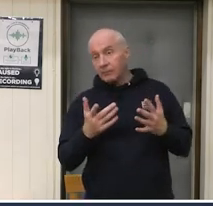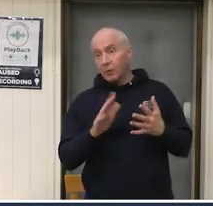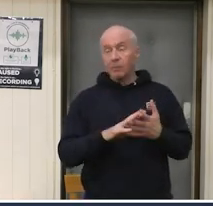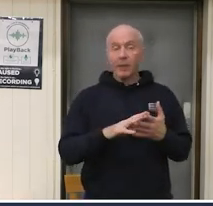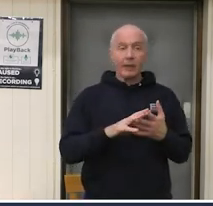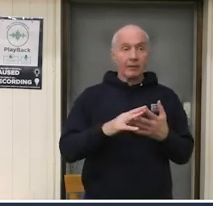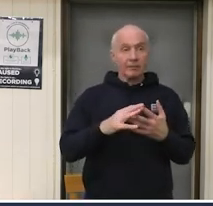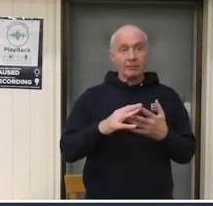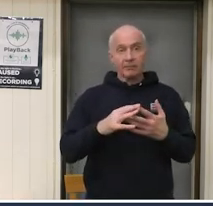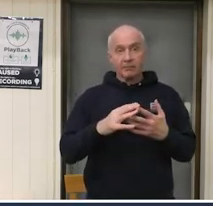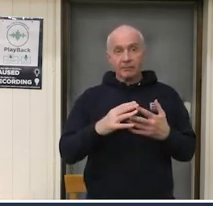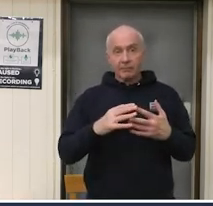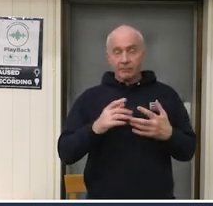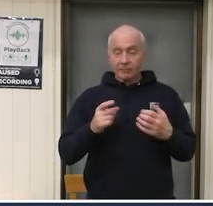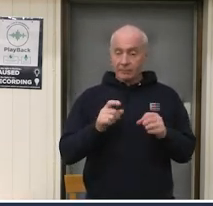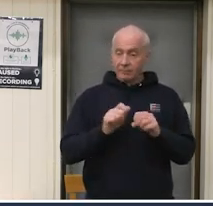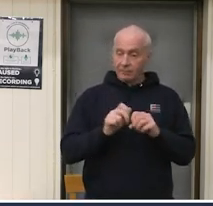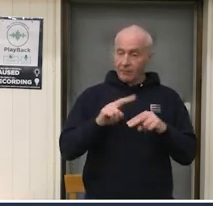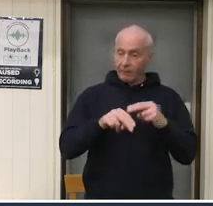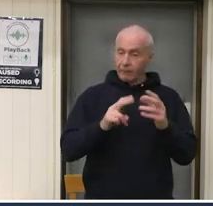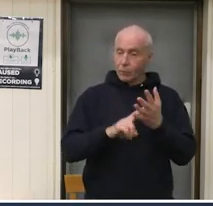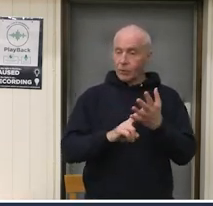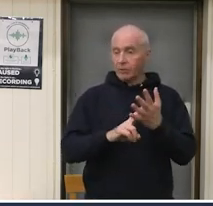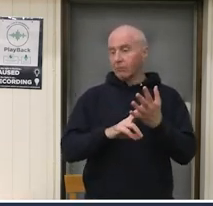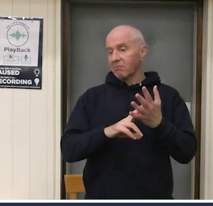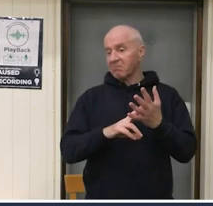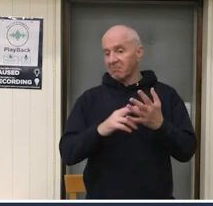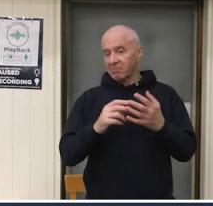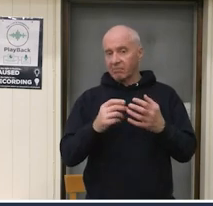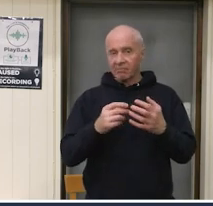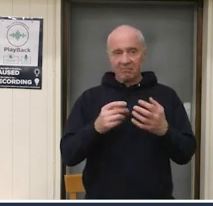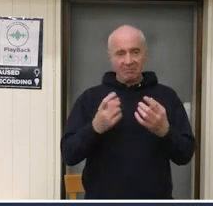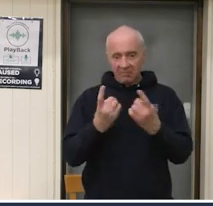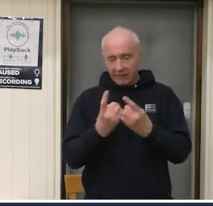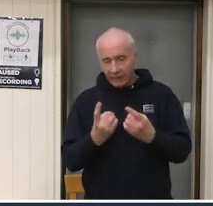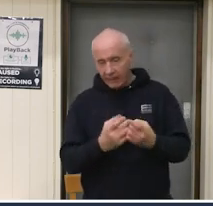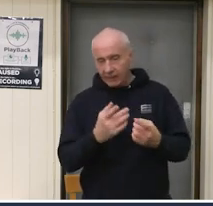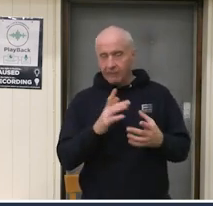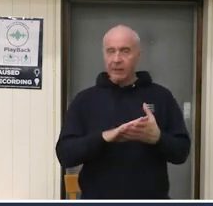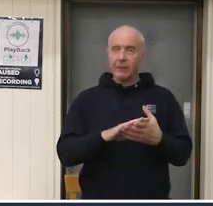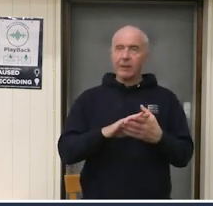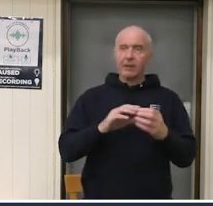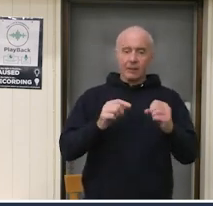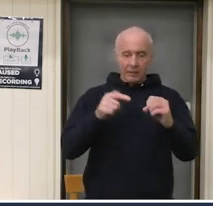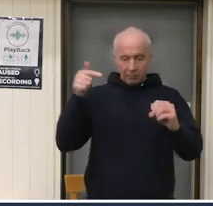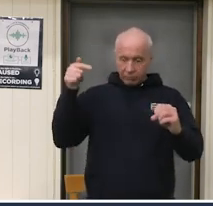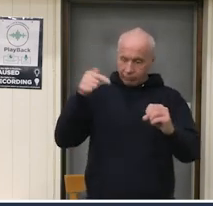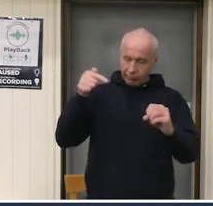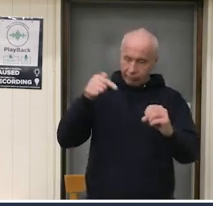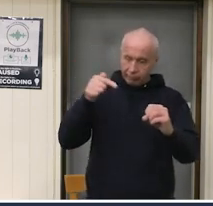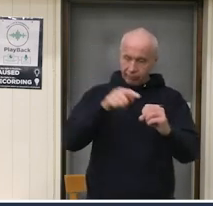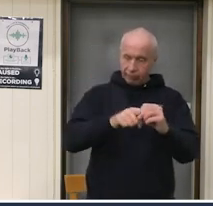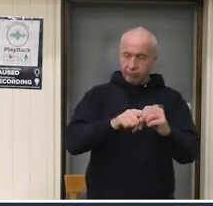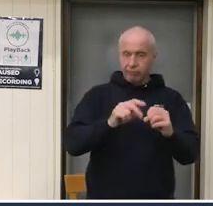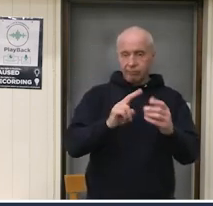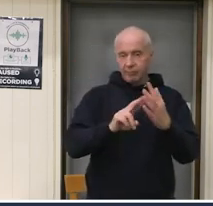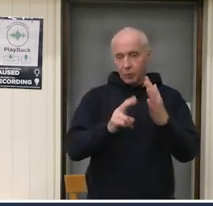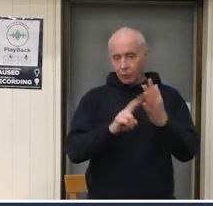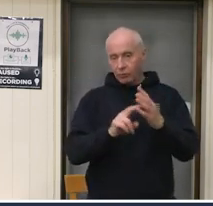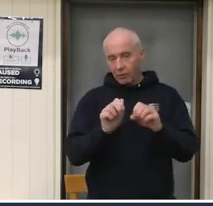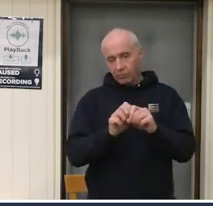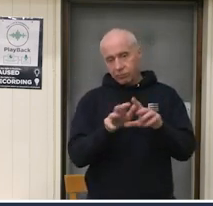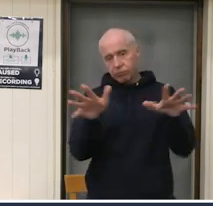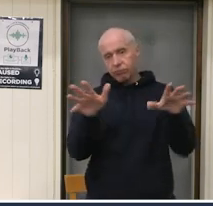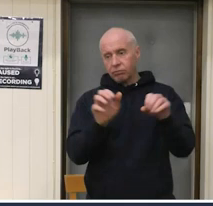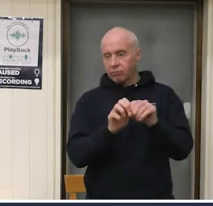well. And basically you start, you know, you give your energy to your plasma, it burns away, you get neutrons produced and they fly